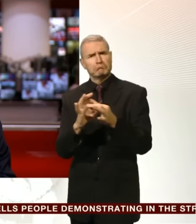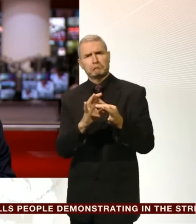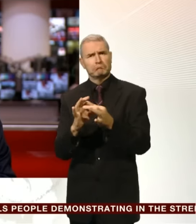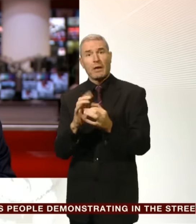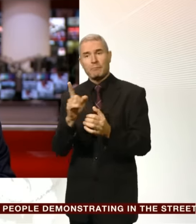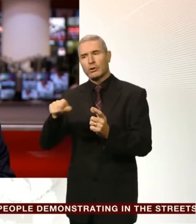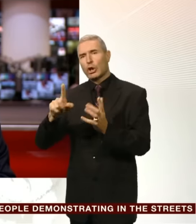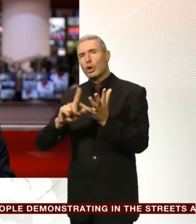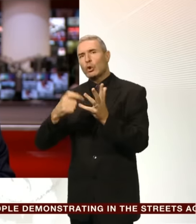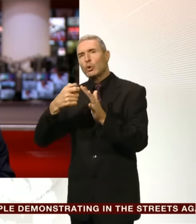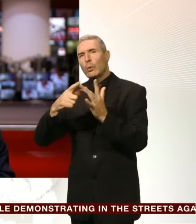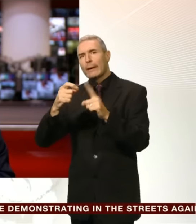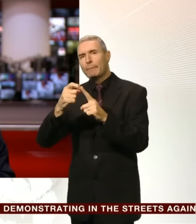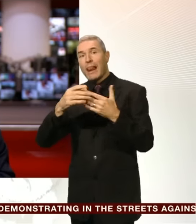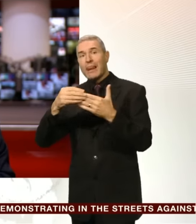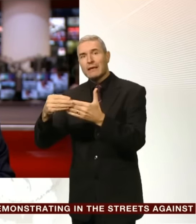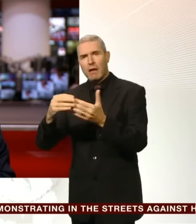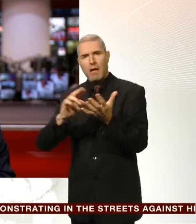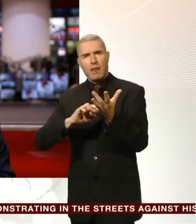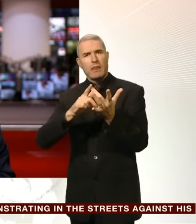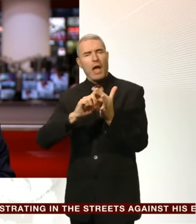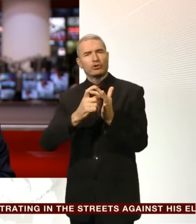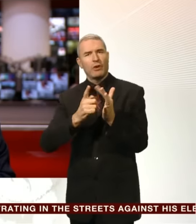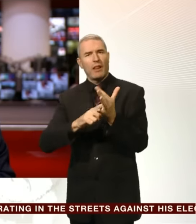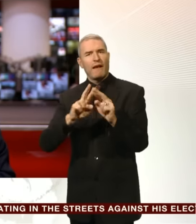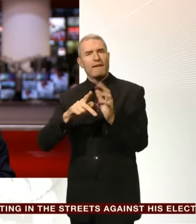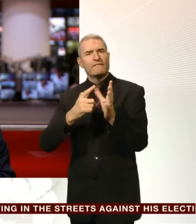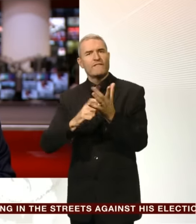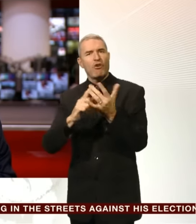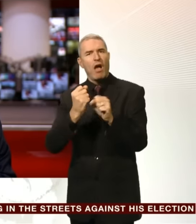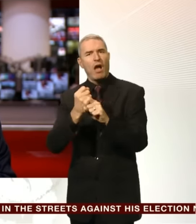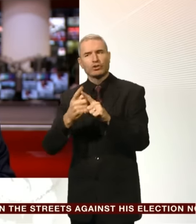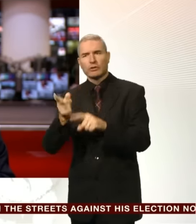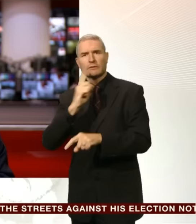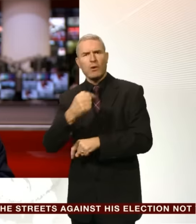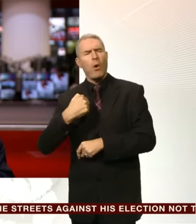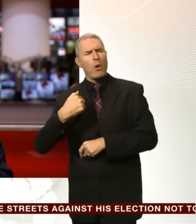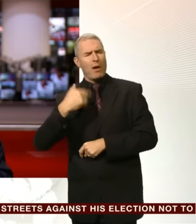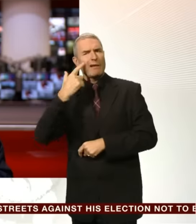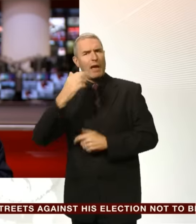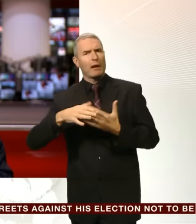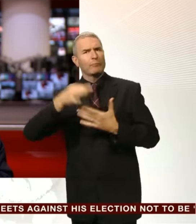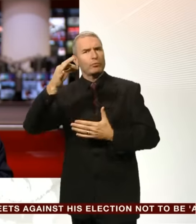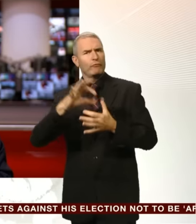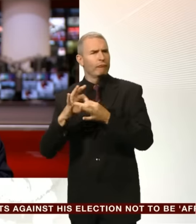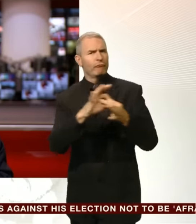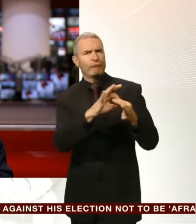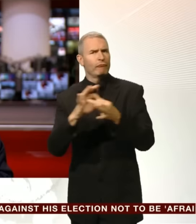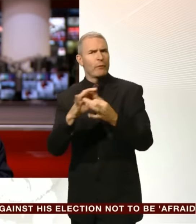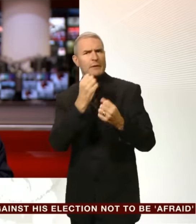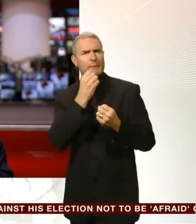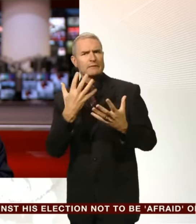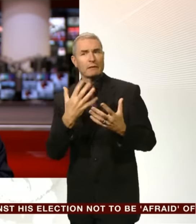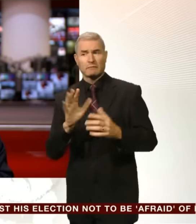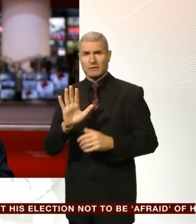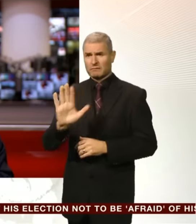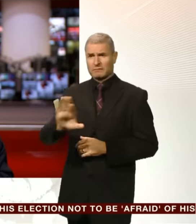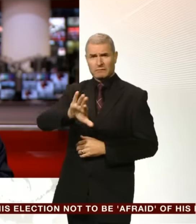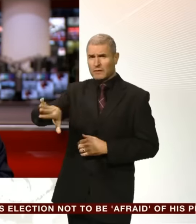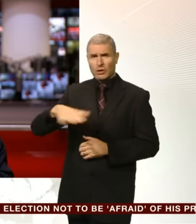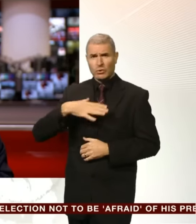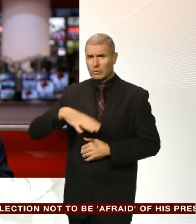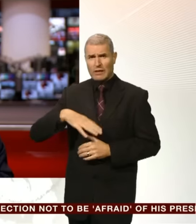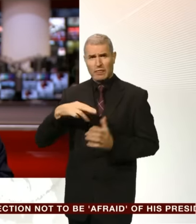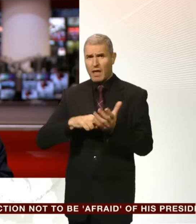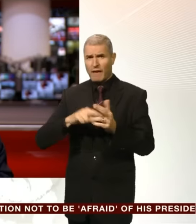from the UKIP leader Nigel Farage that he might be best placed to improve ties between London and Washington. The Downing Street spokeswoman said she didn't remember